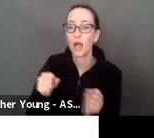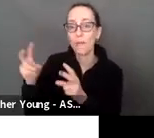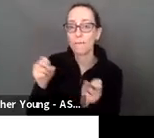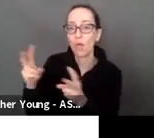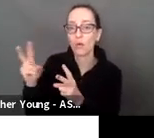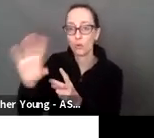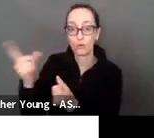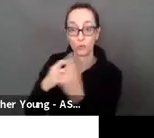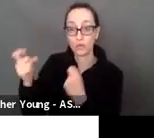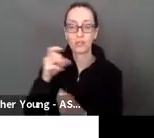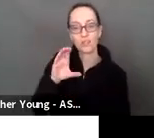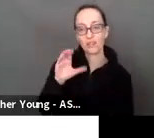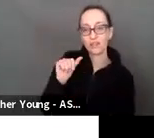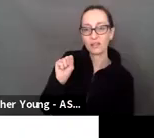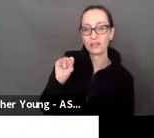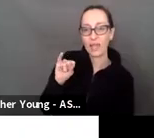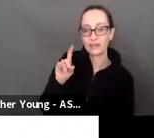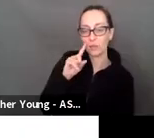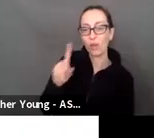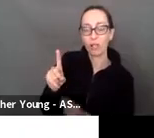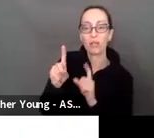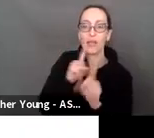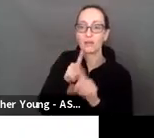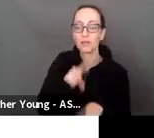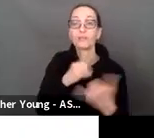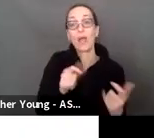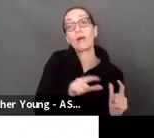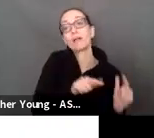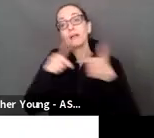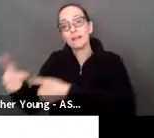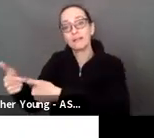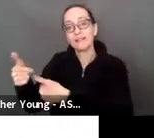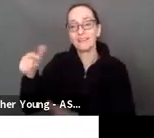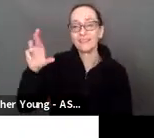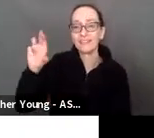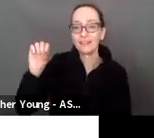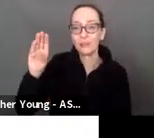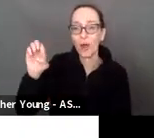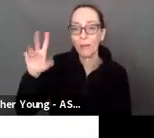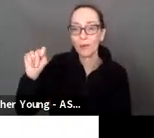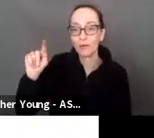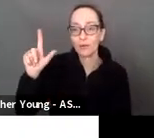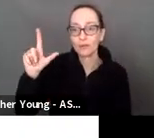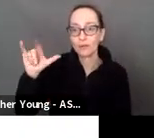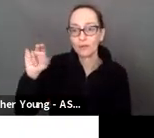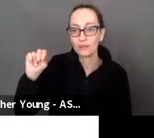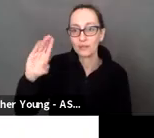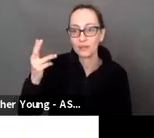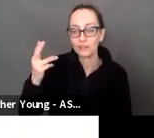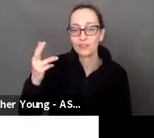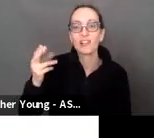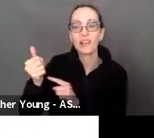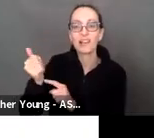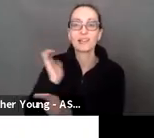we're going to turn it over now to Robert Lynch, our equipment guru with SCEDP, and he will get us started